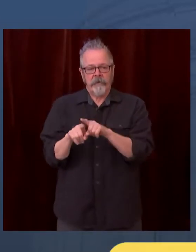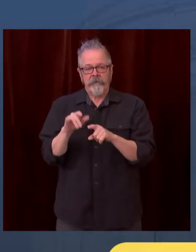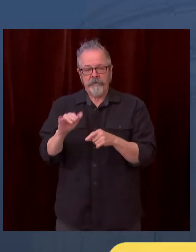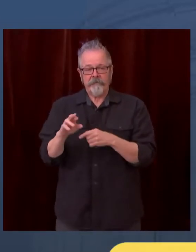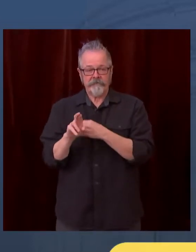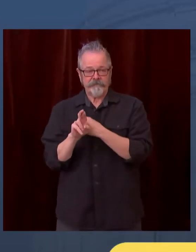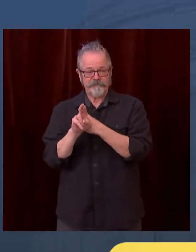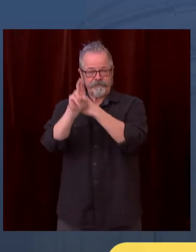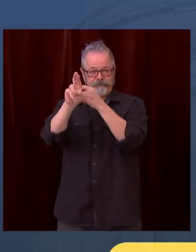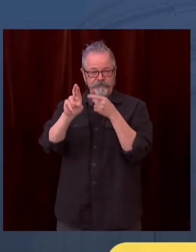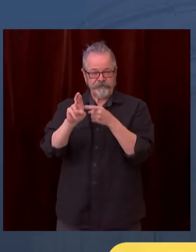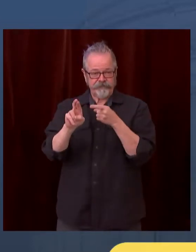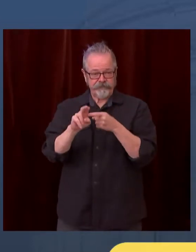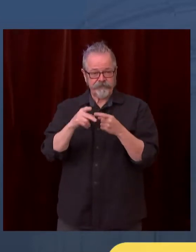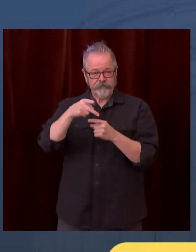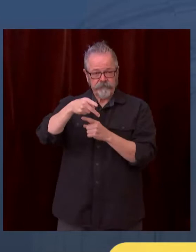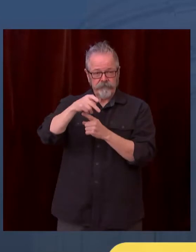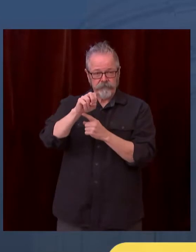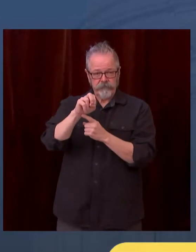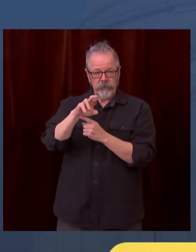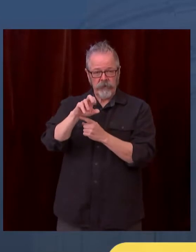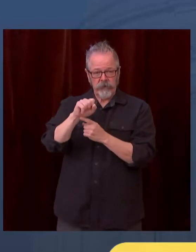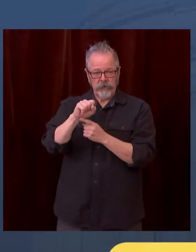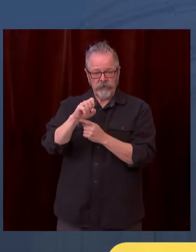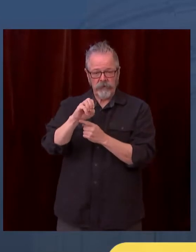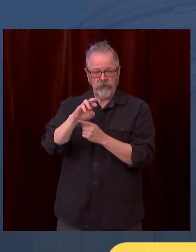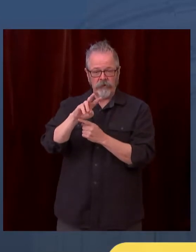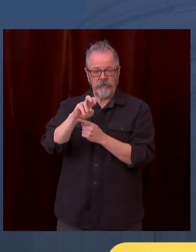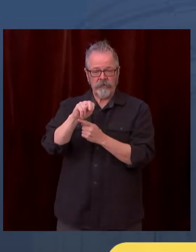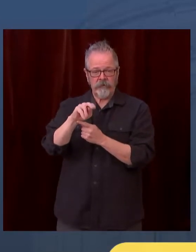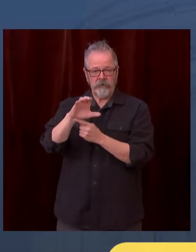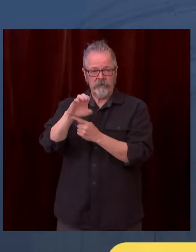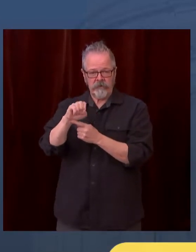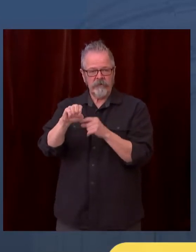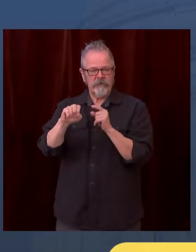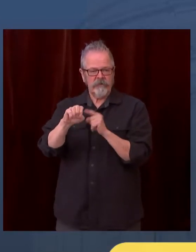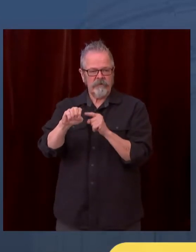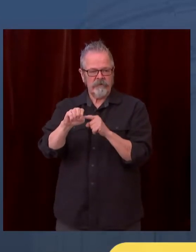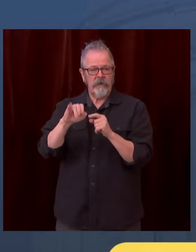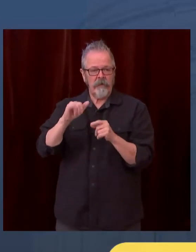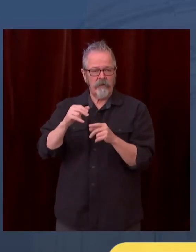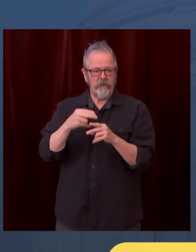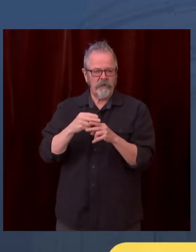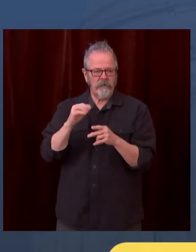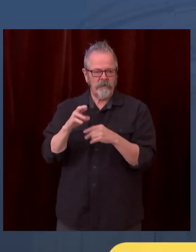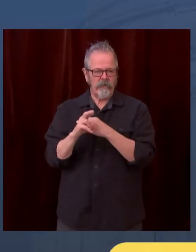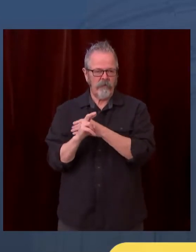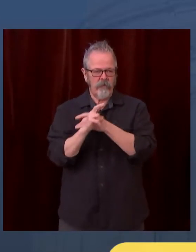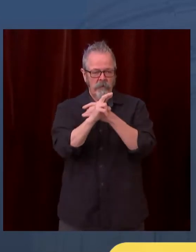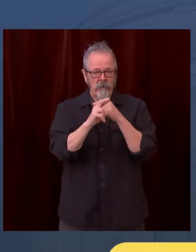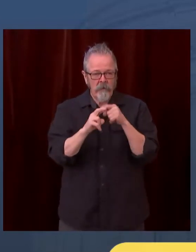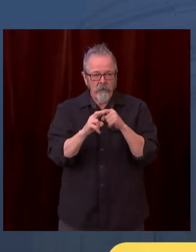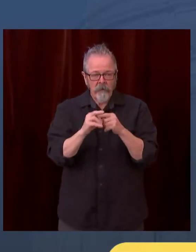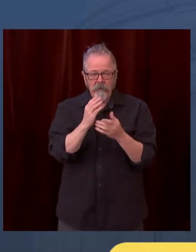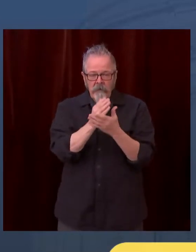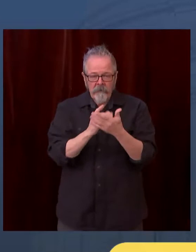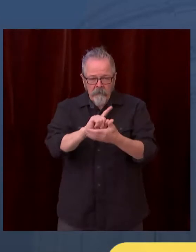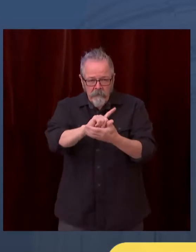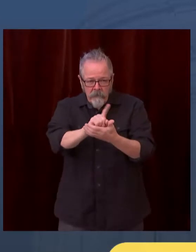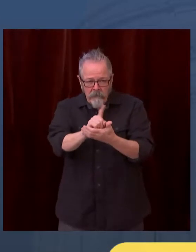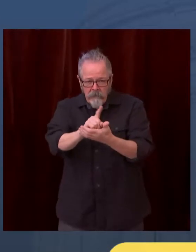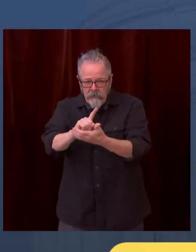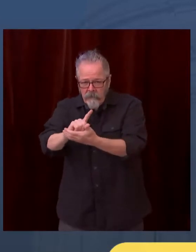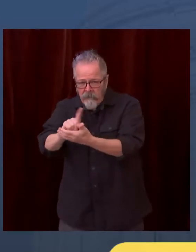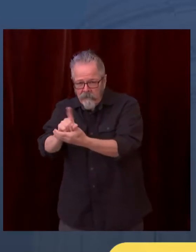to the Huskies. The camera used, which is amazing, which is essentially controlled from Washington State, as I understand it,